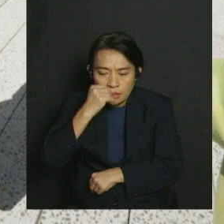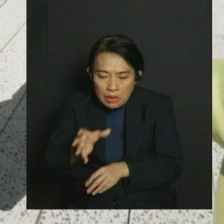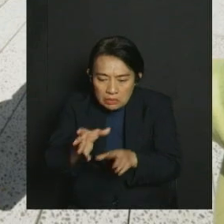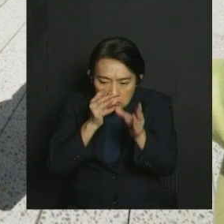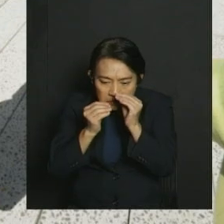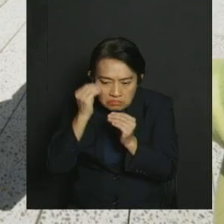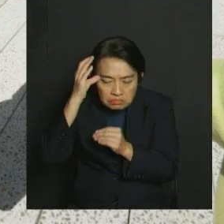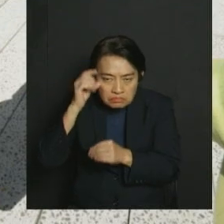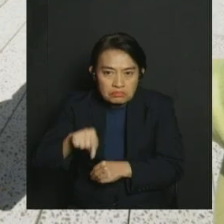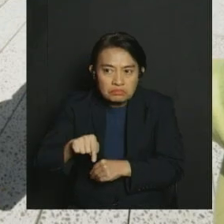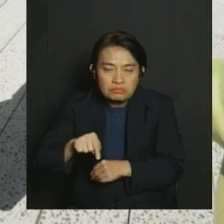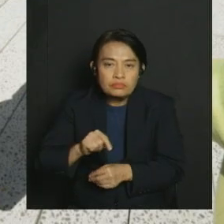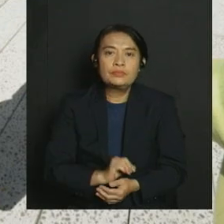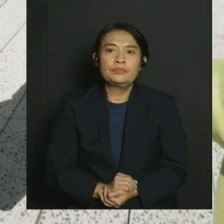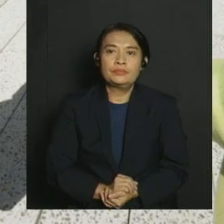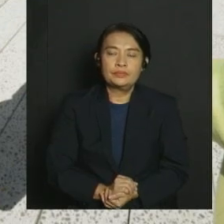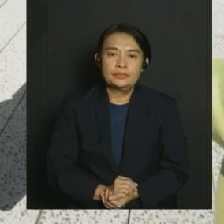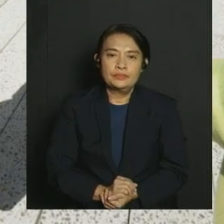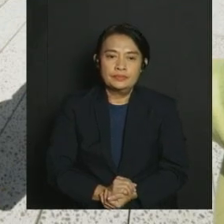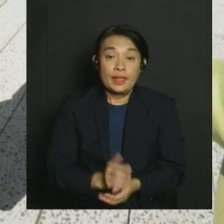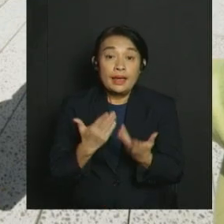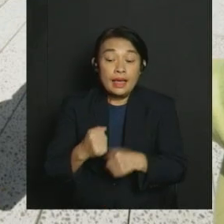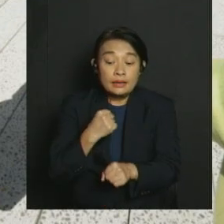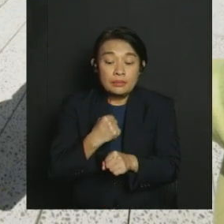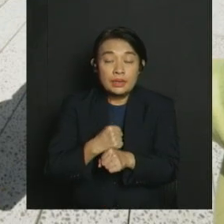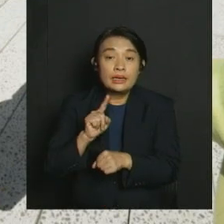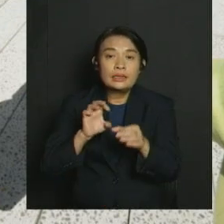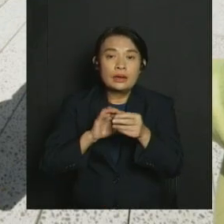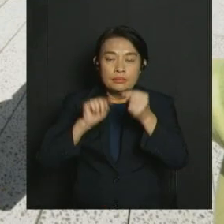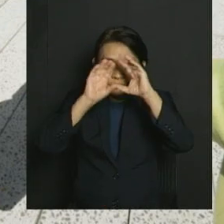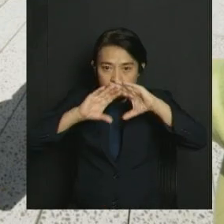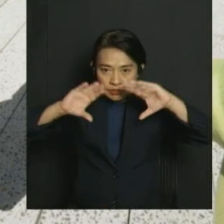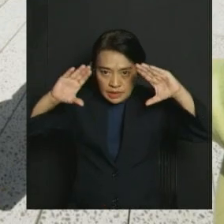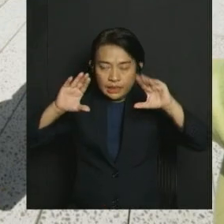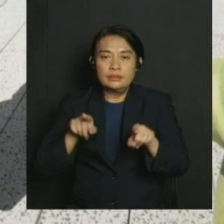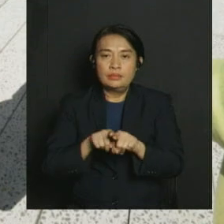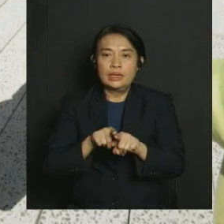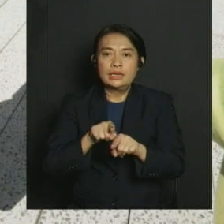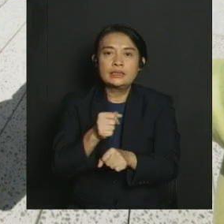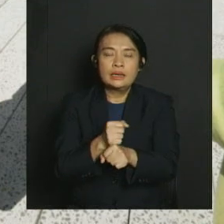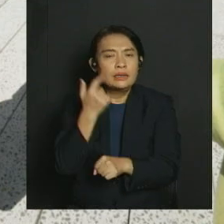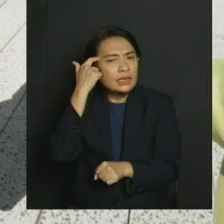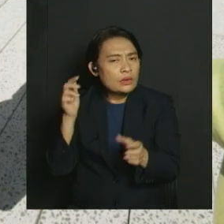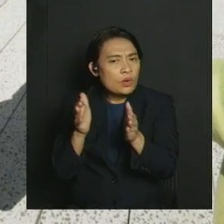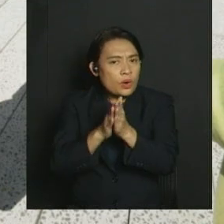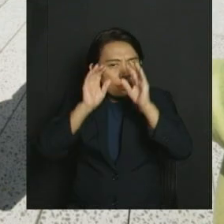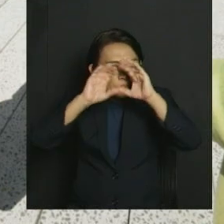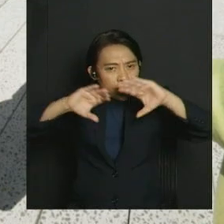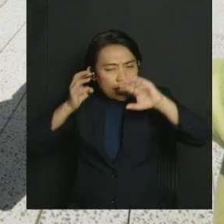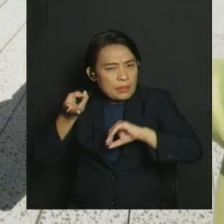But I ended up staying for 10 years. And it was the highlight of my career. So my advice to you